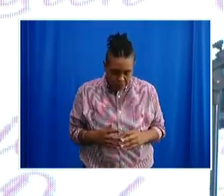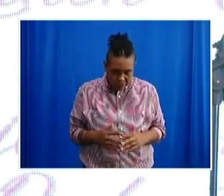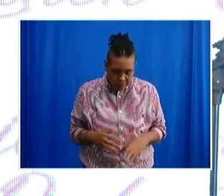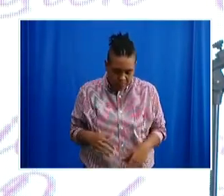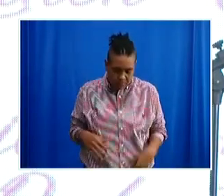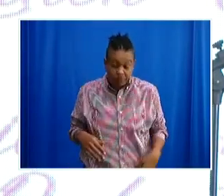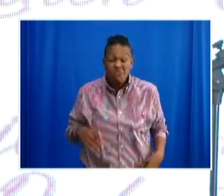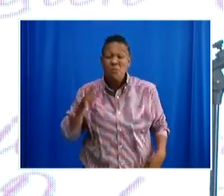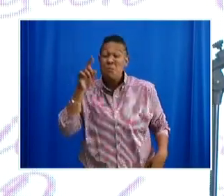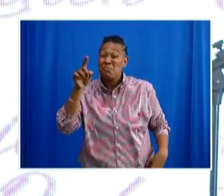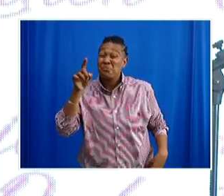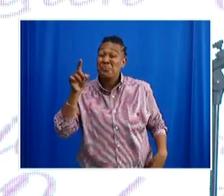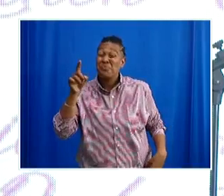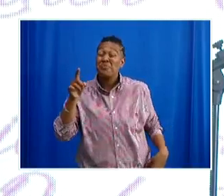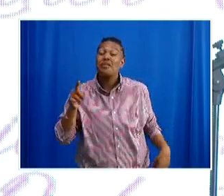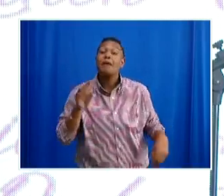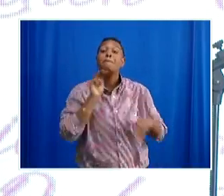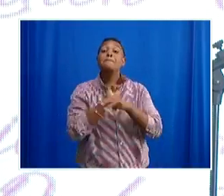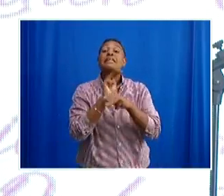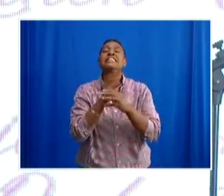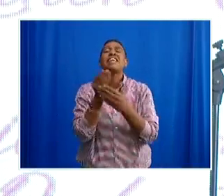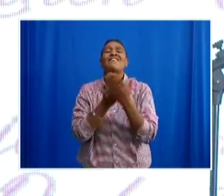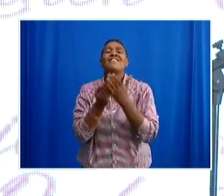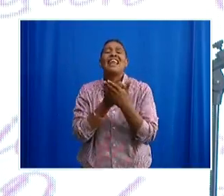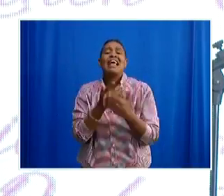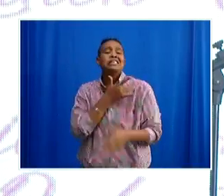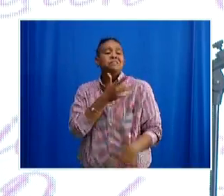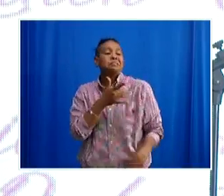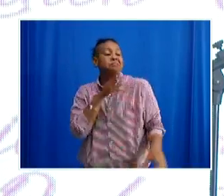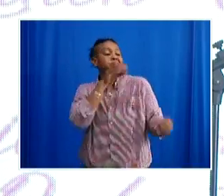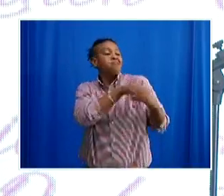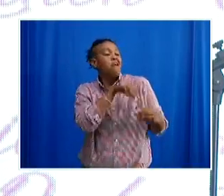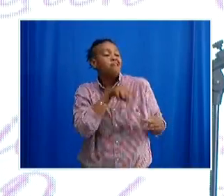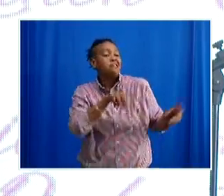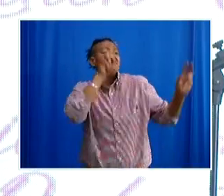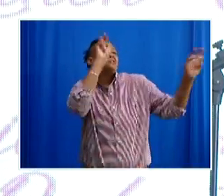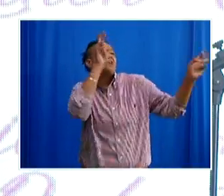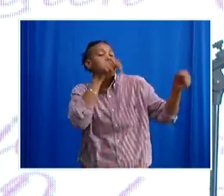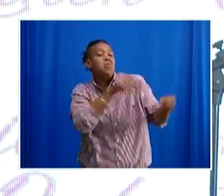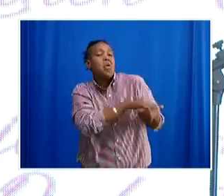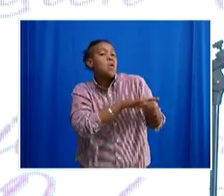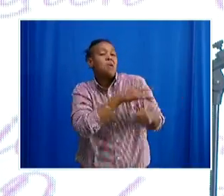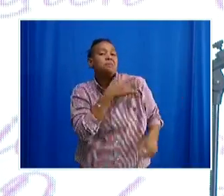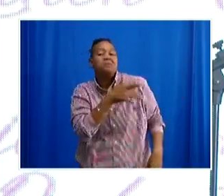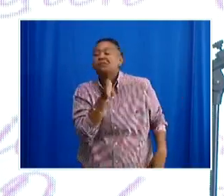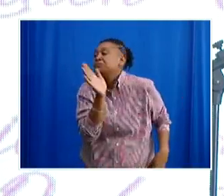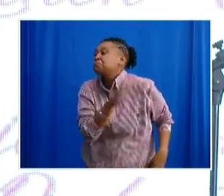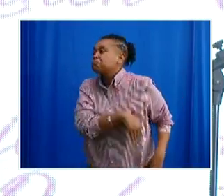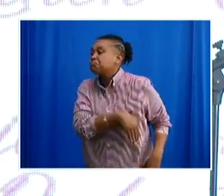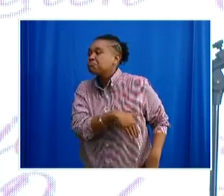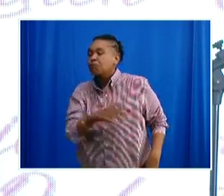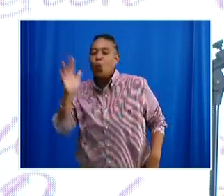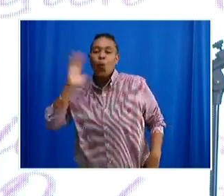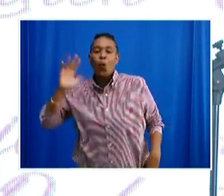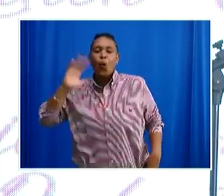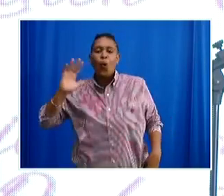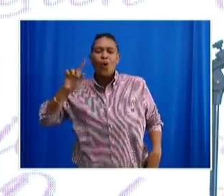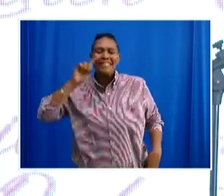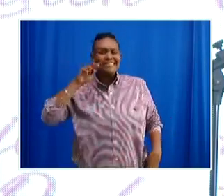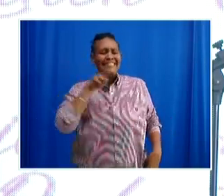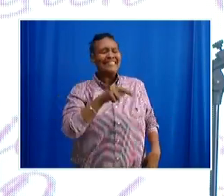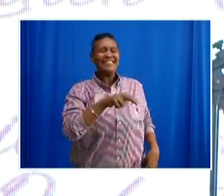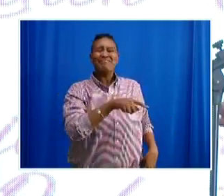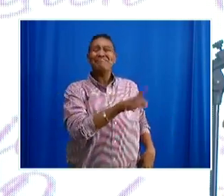necessarily involved in this area and this topic of natural disaster risk reduction. It was seen as